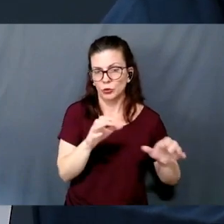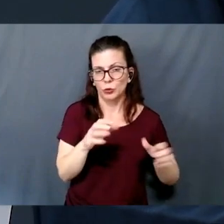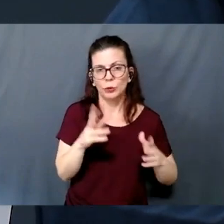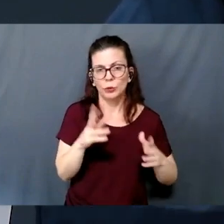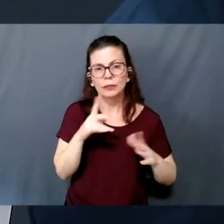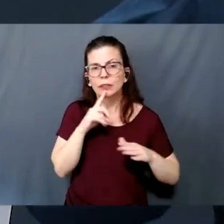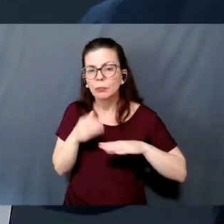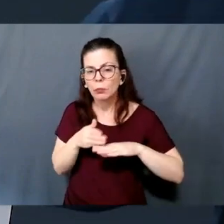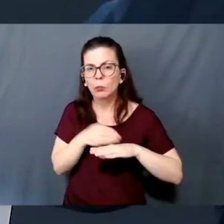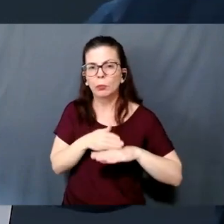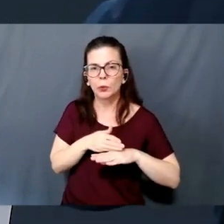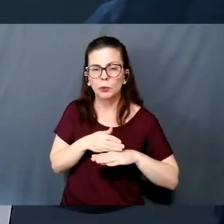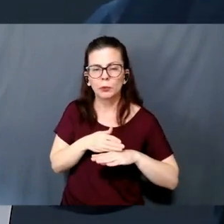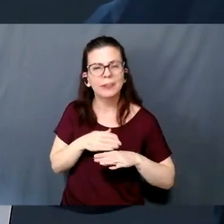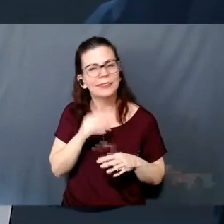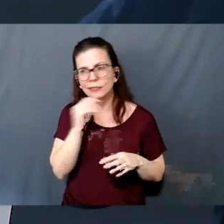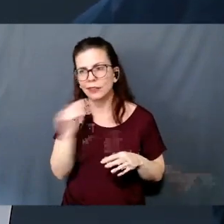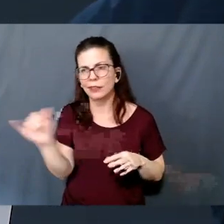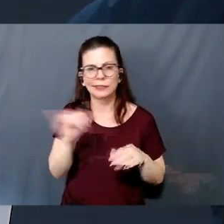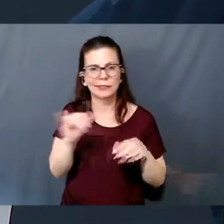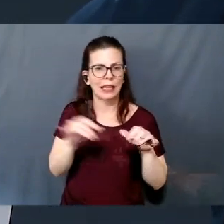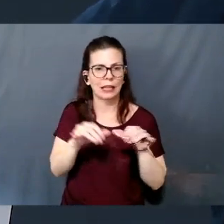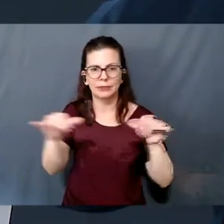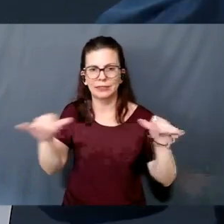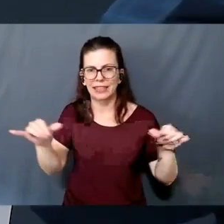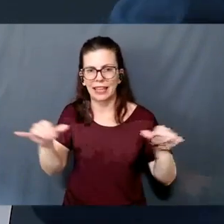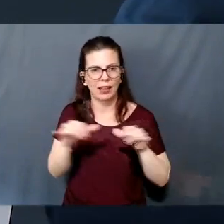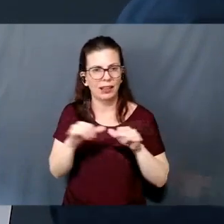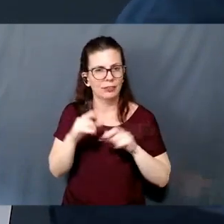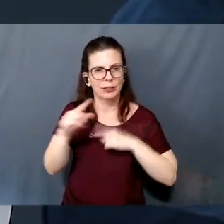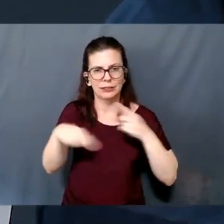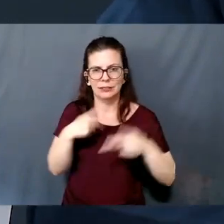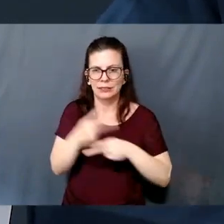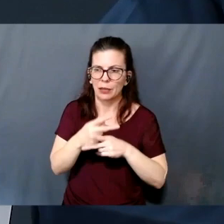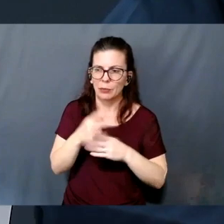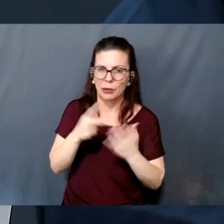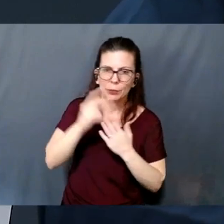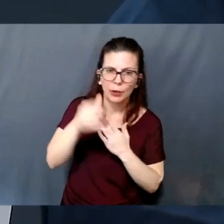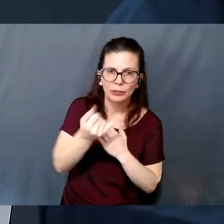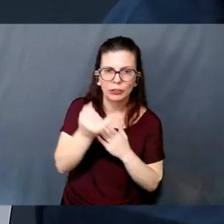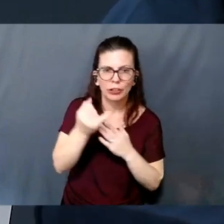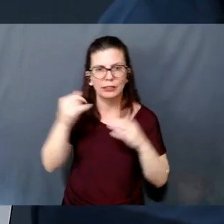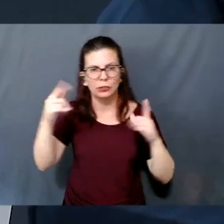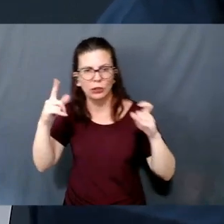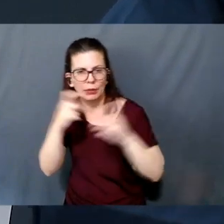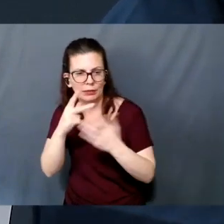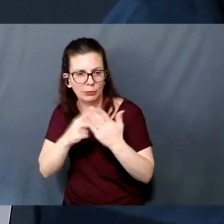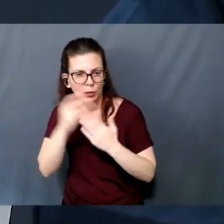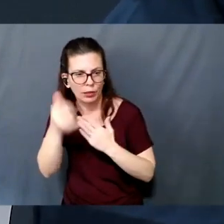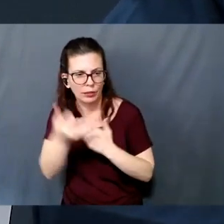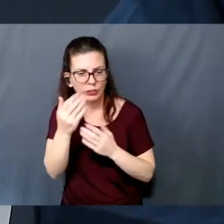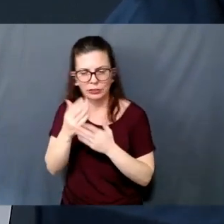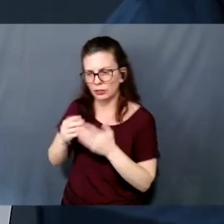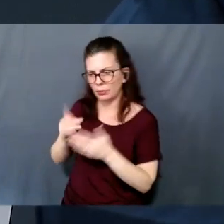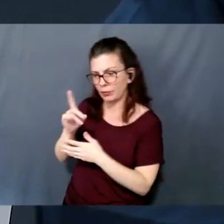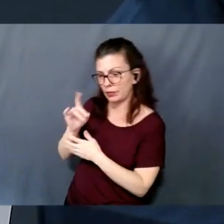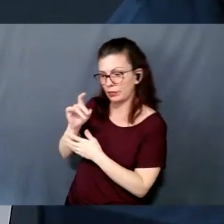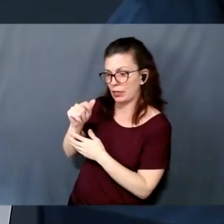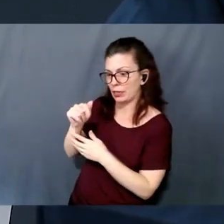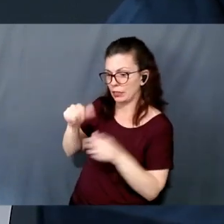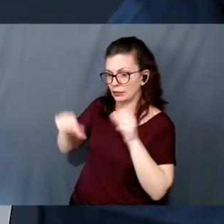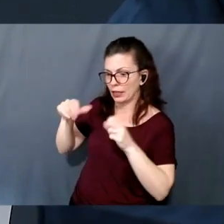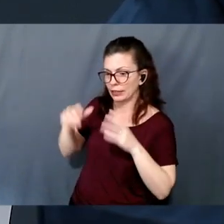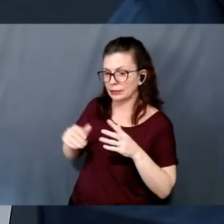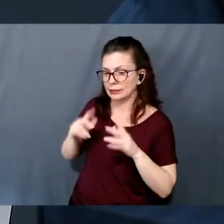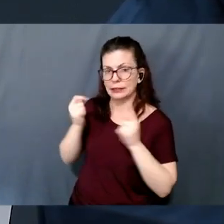have the same scale as the types of projects or complexity as the type of projects that these data science teams are prioritizing. And